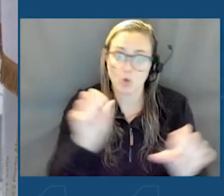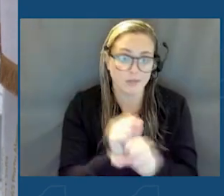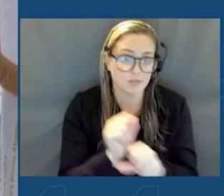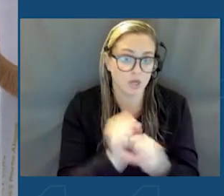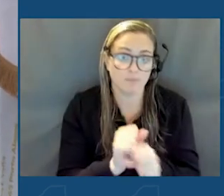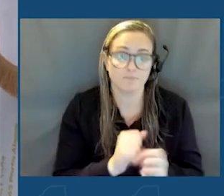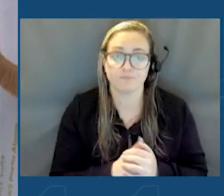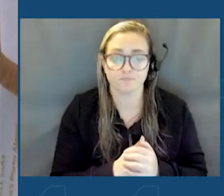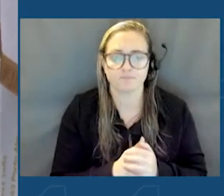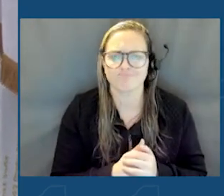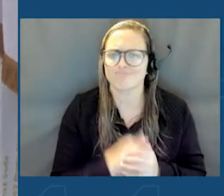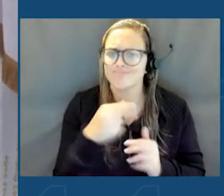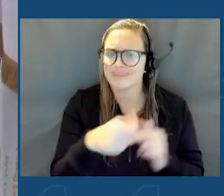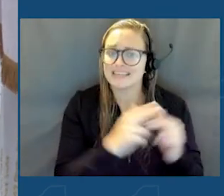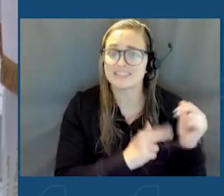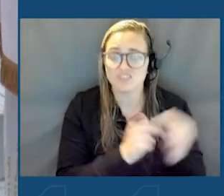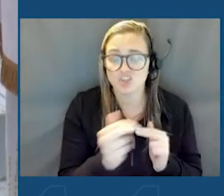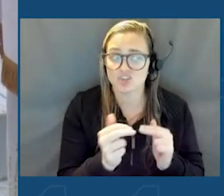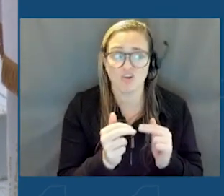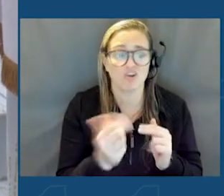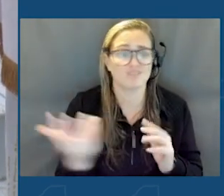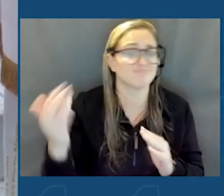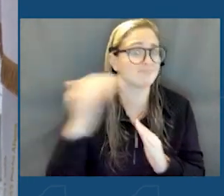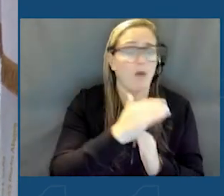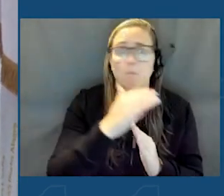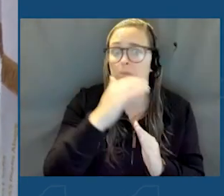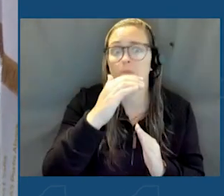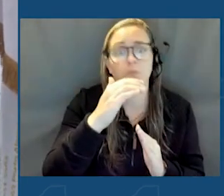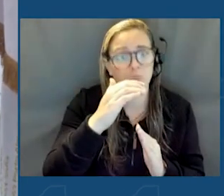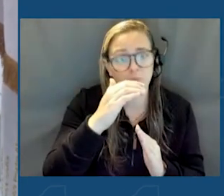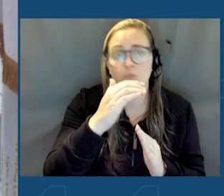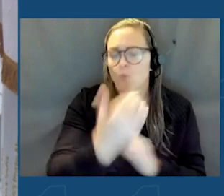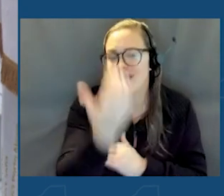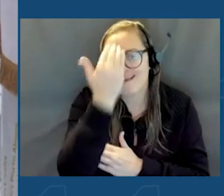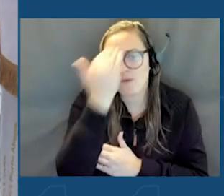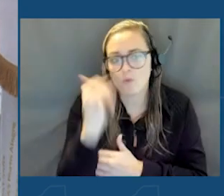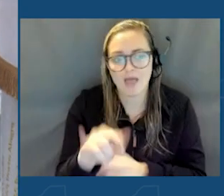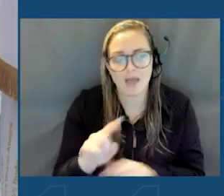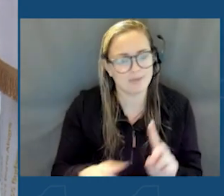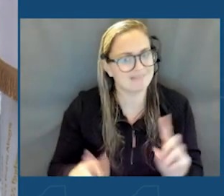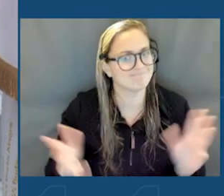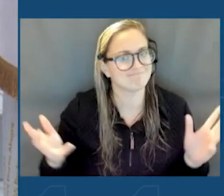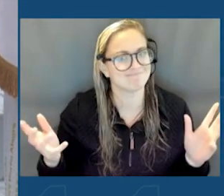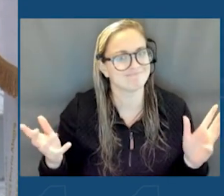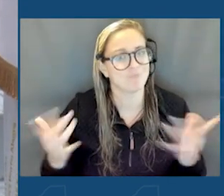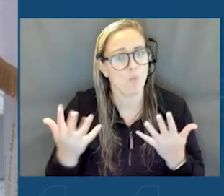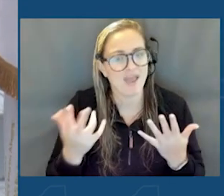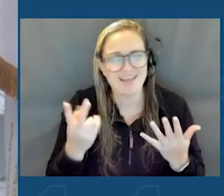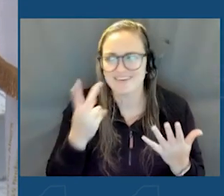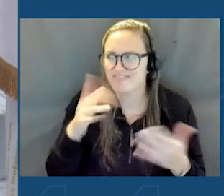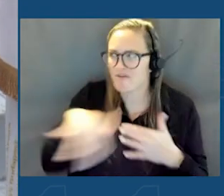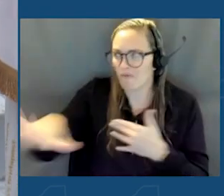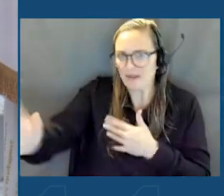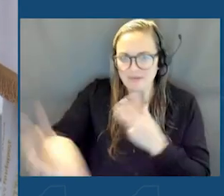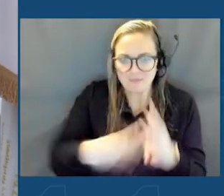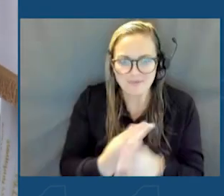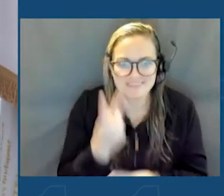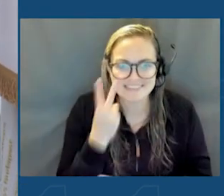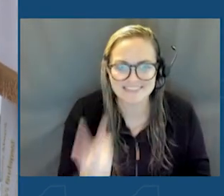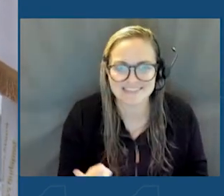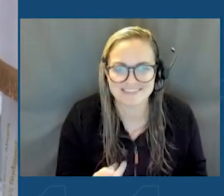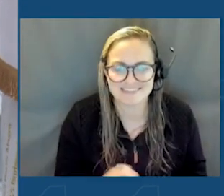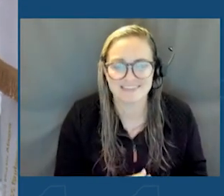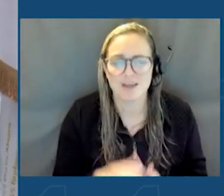These facilities are world-class. We know that, but wait till the rest of the world sees this. Wait until the rest of the world, all